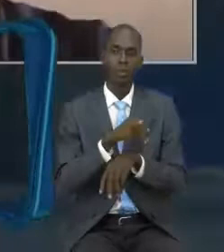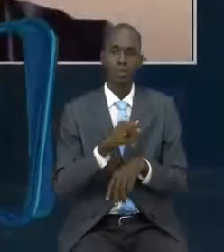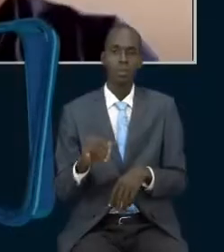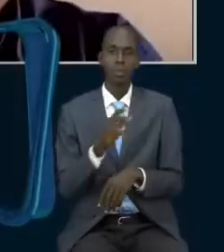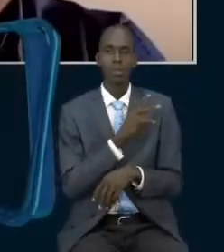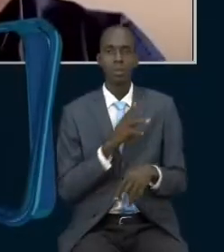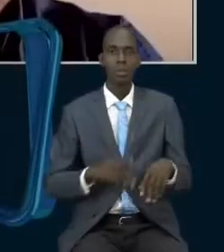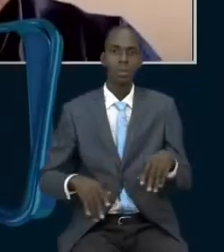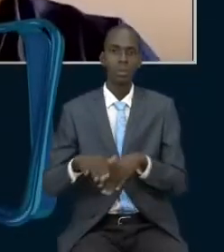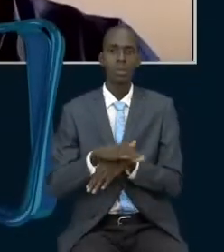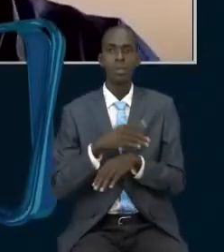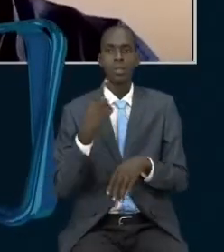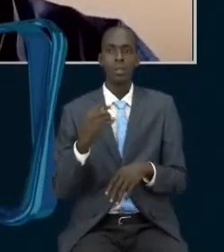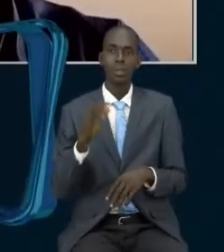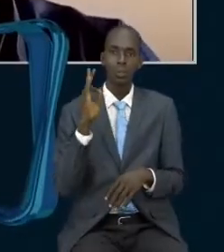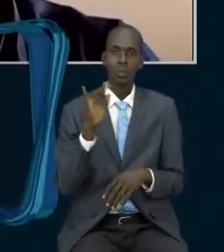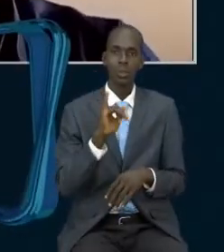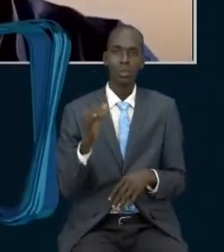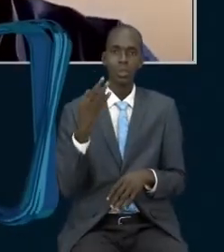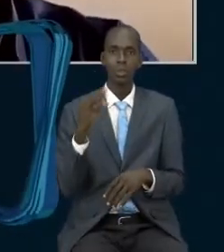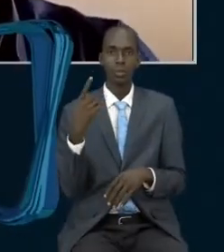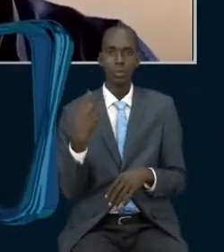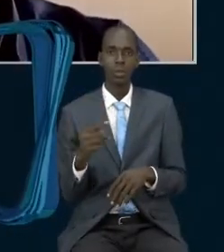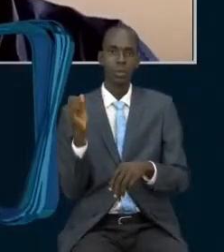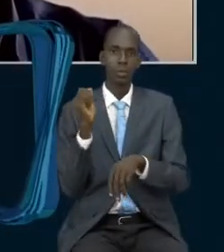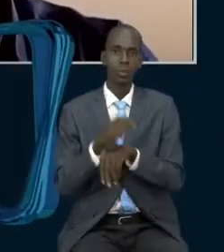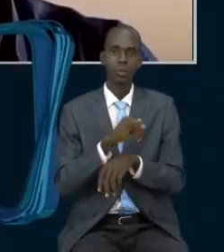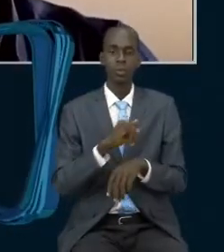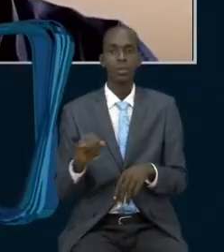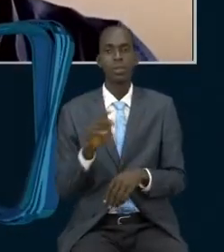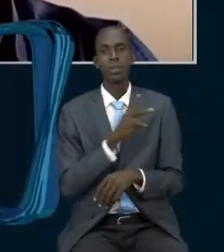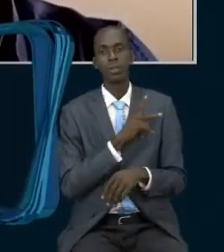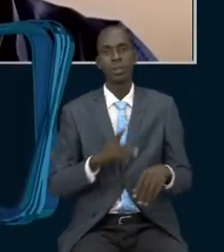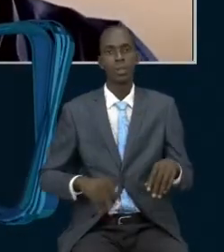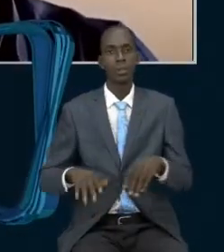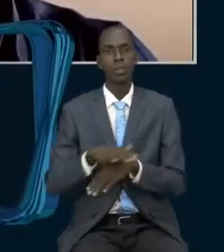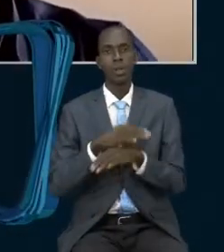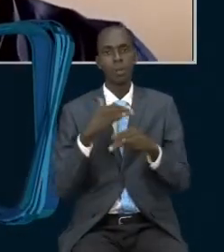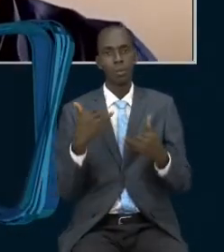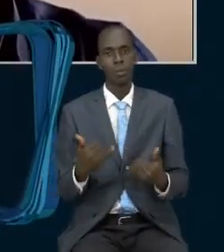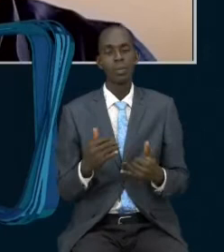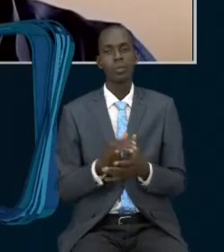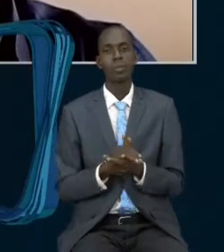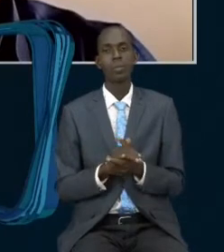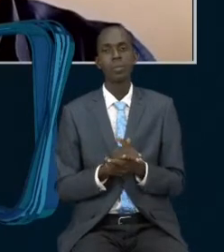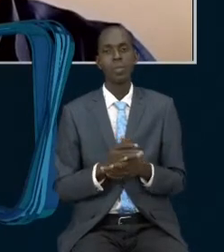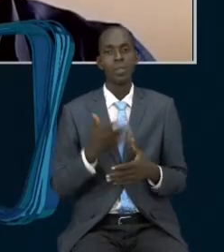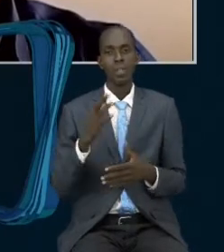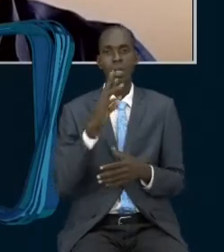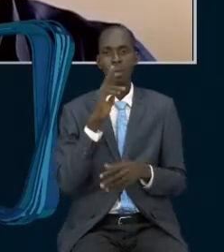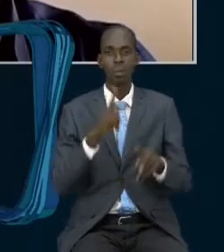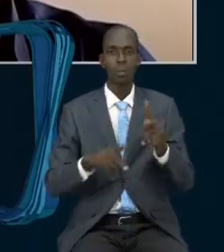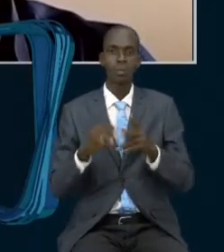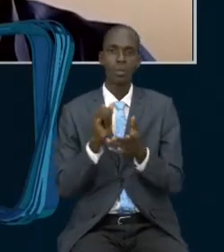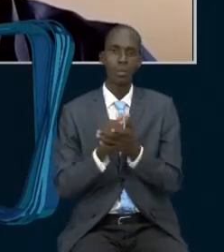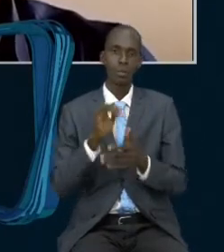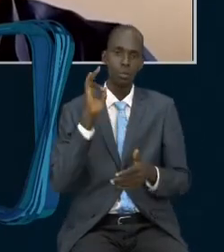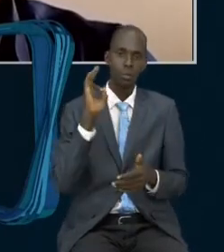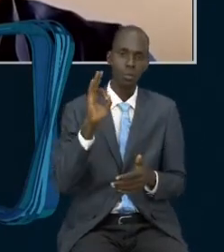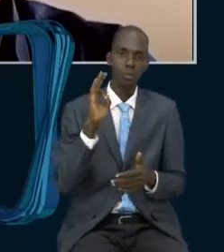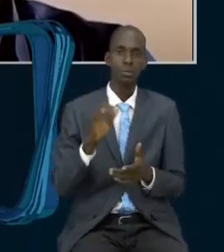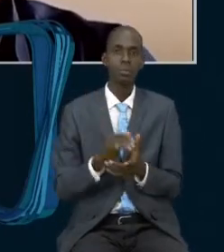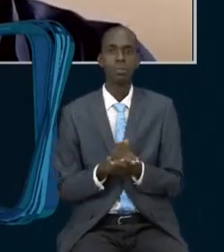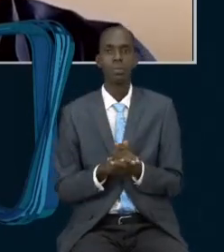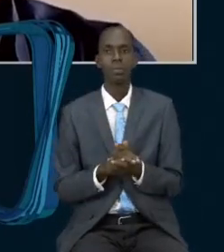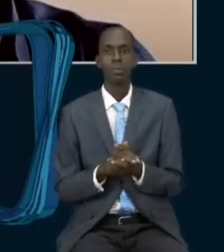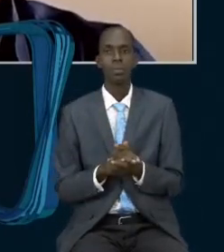The preaching of the conquering kingdom. Now, there are people that preach. There are